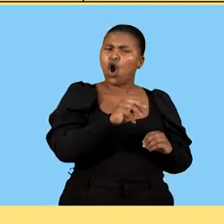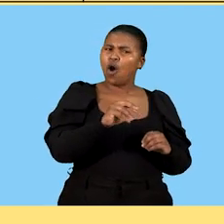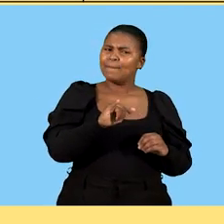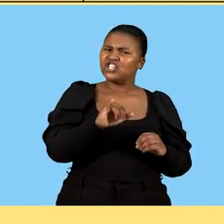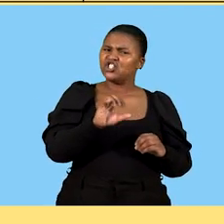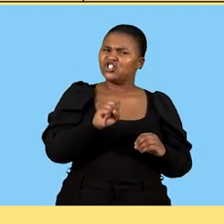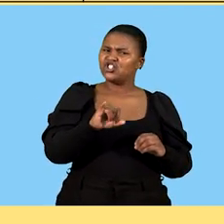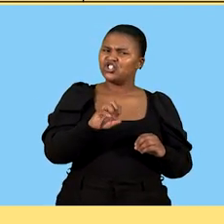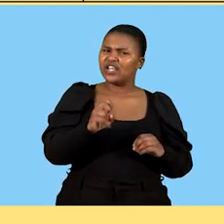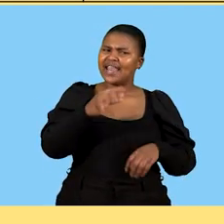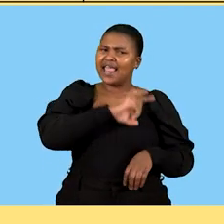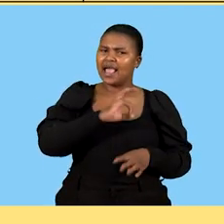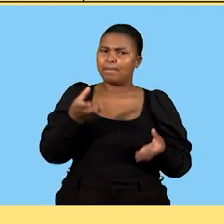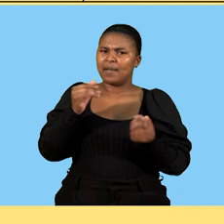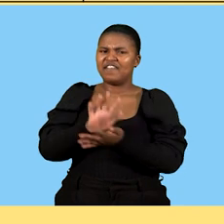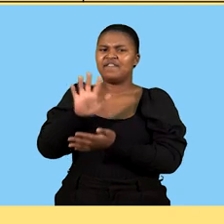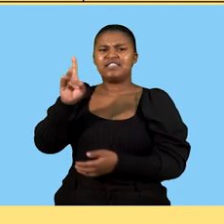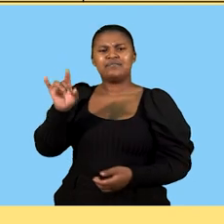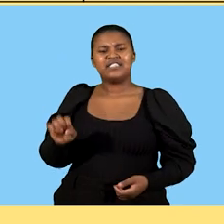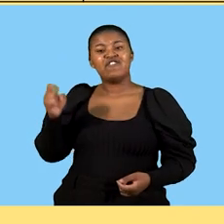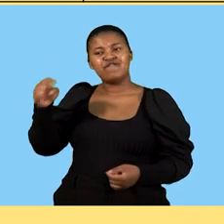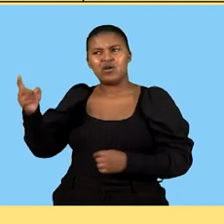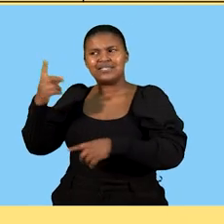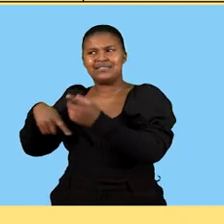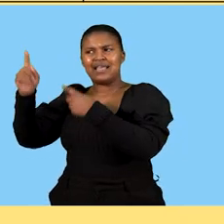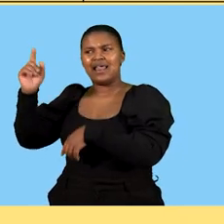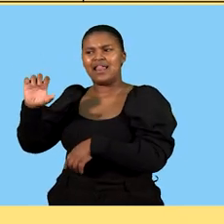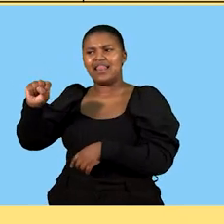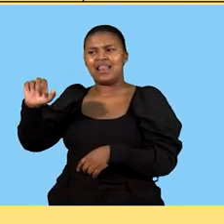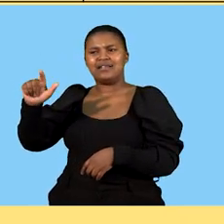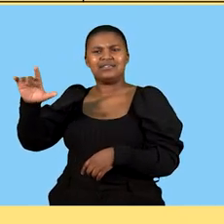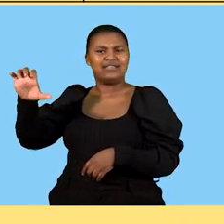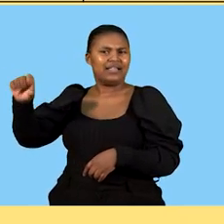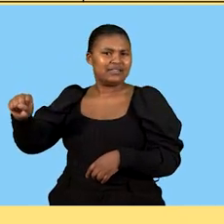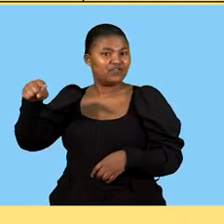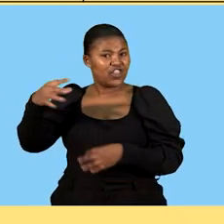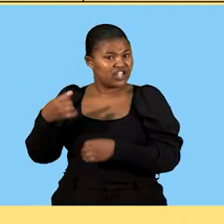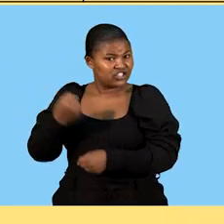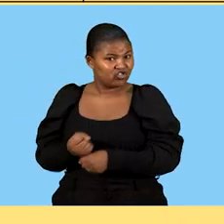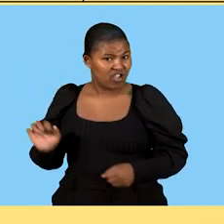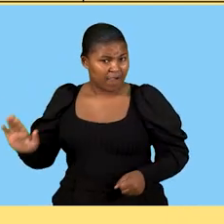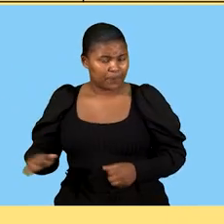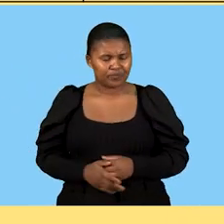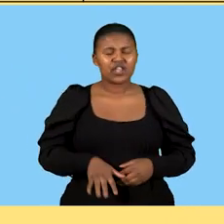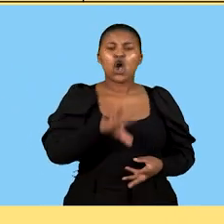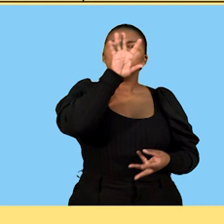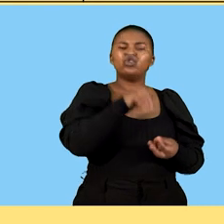rent income. And rent income, remember, income increases on the credit side. So I'll come here, then I'll say